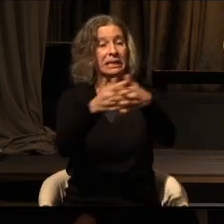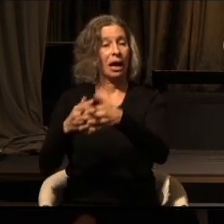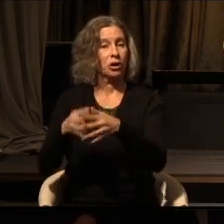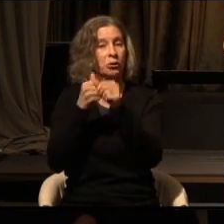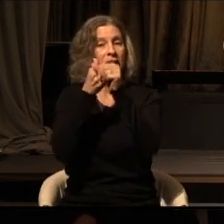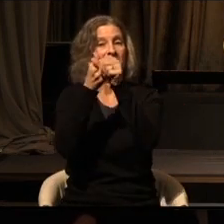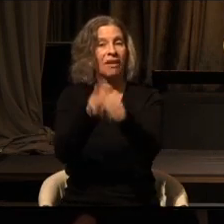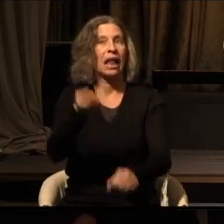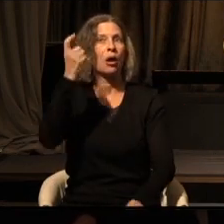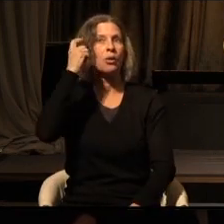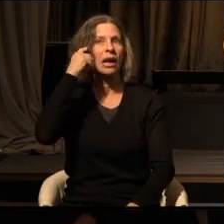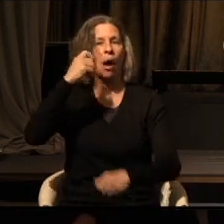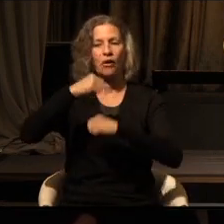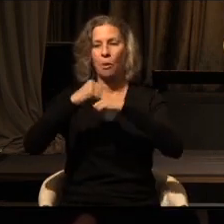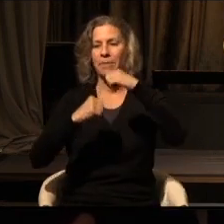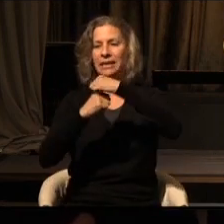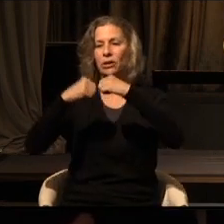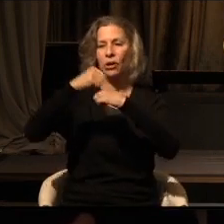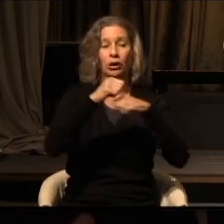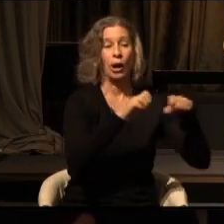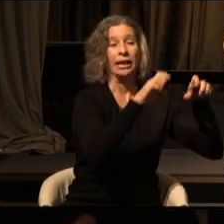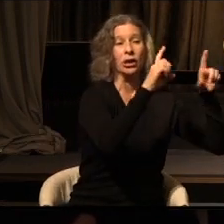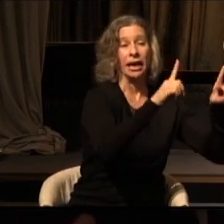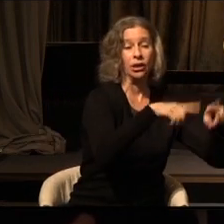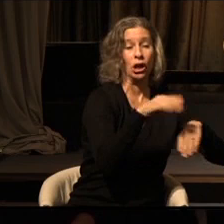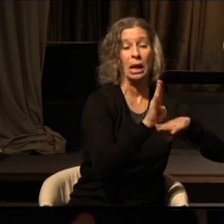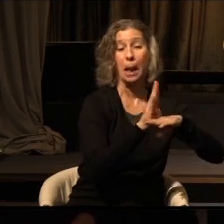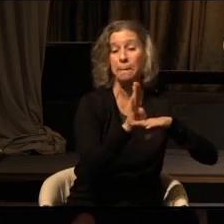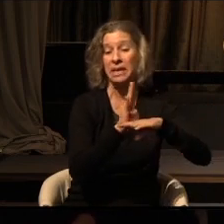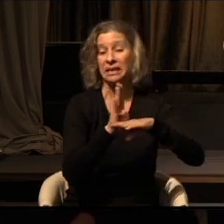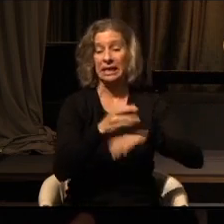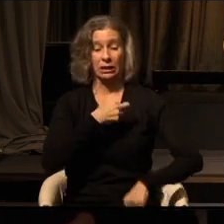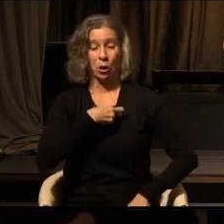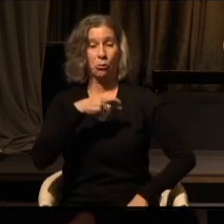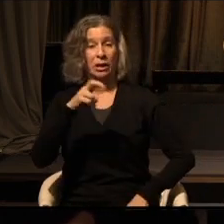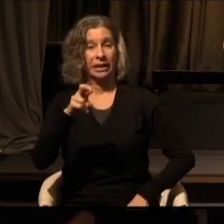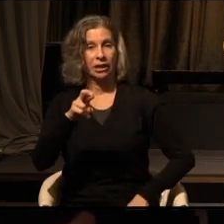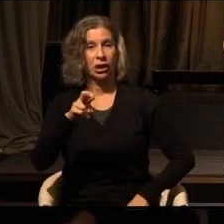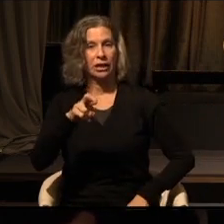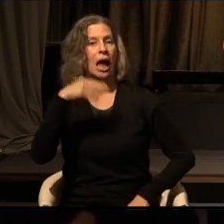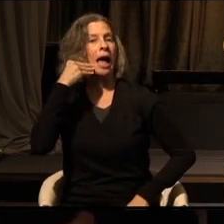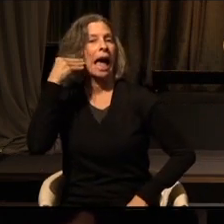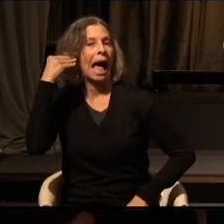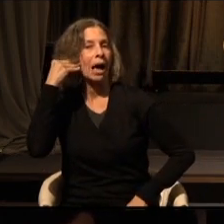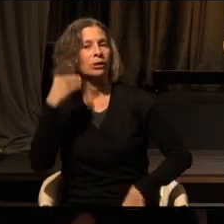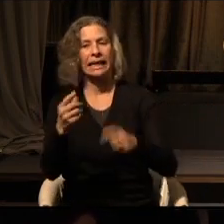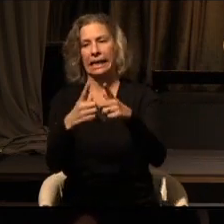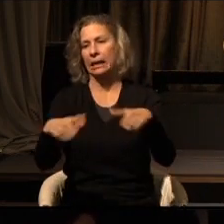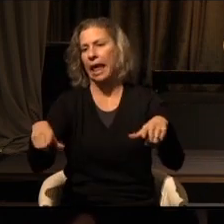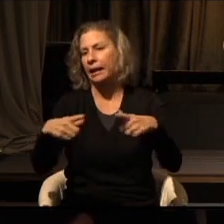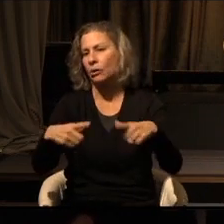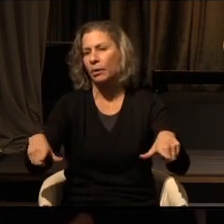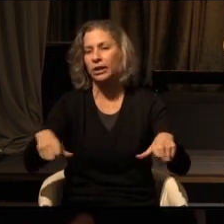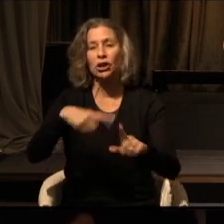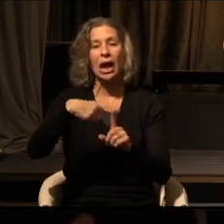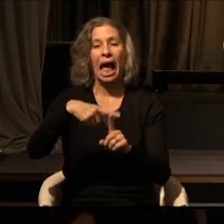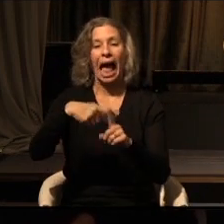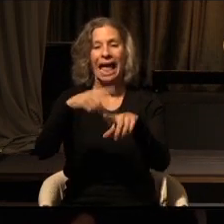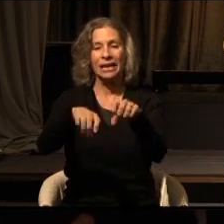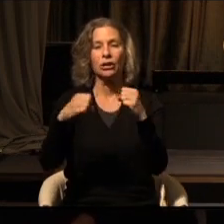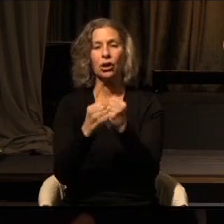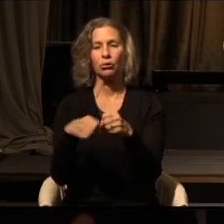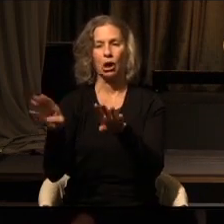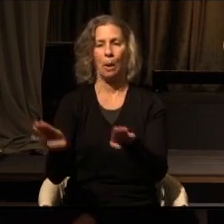the government structure: education, business, religion, housing, language, and social